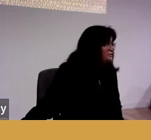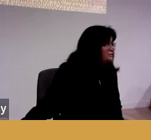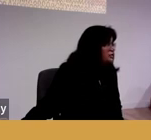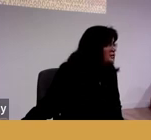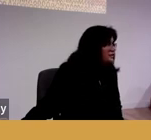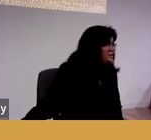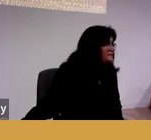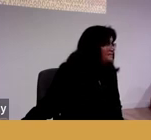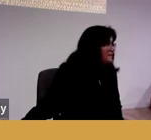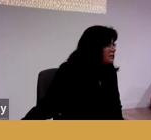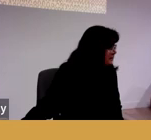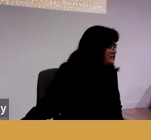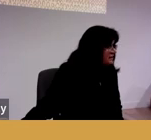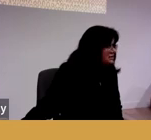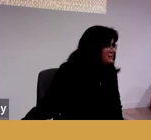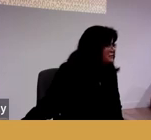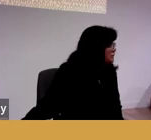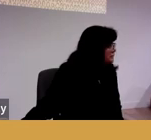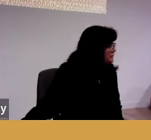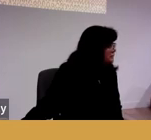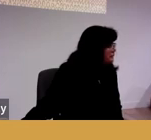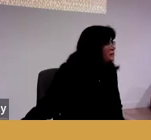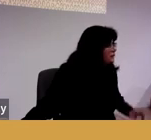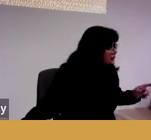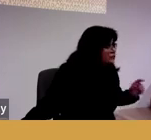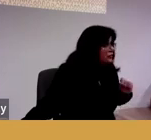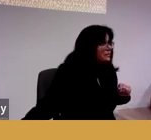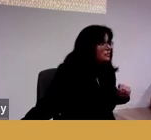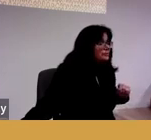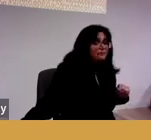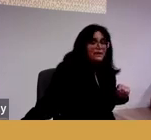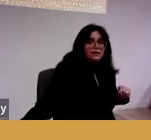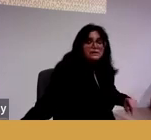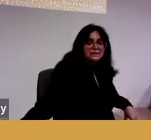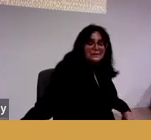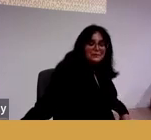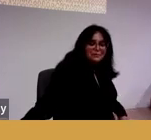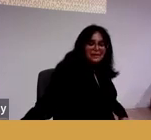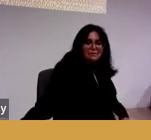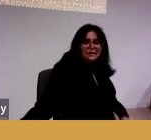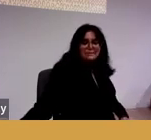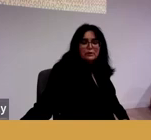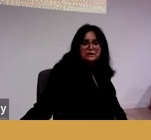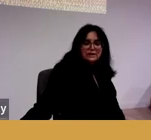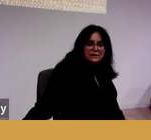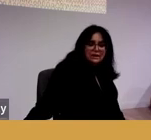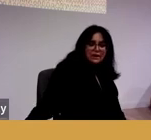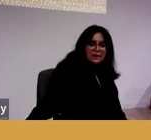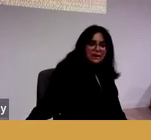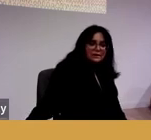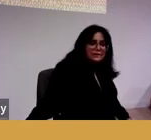missionaries. So I think they may have actually meant servant. But thank you for your input. It's much